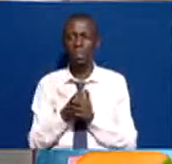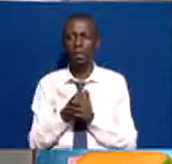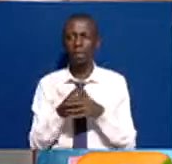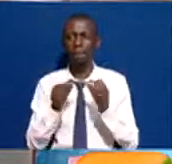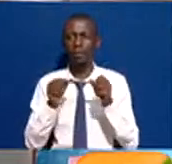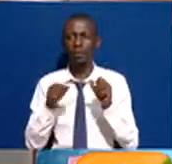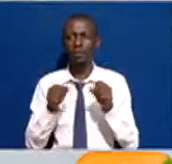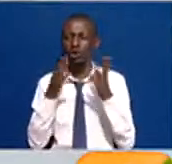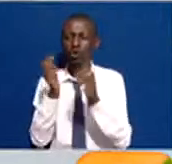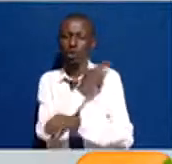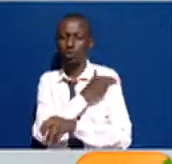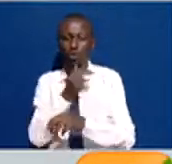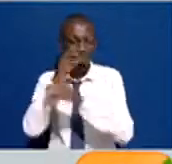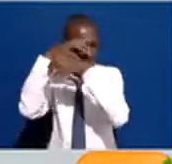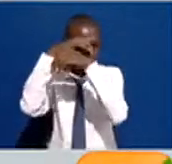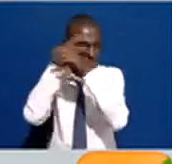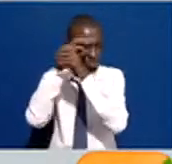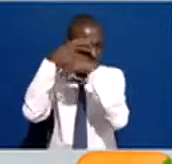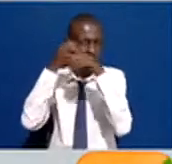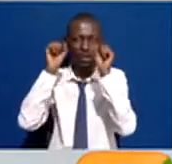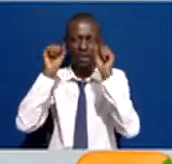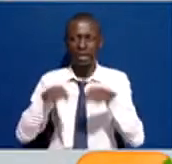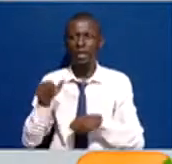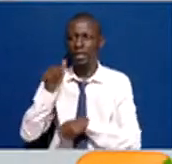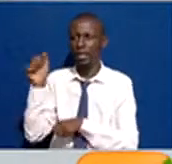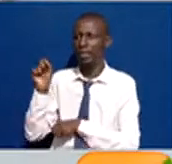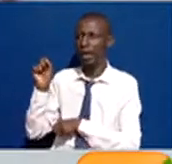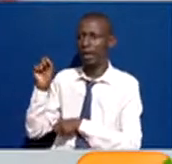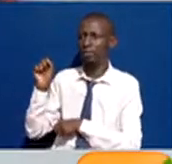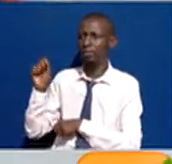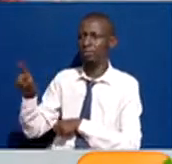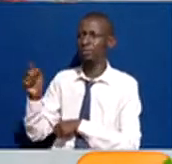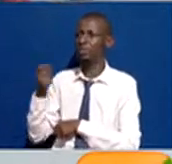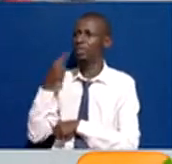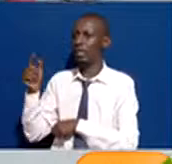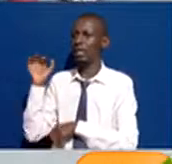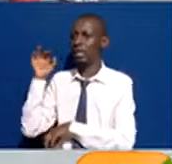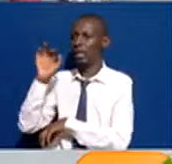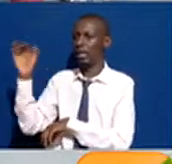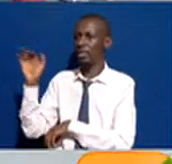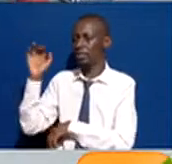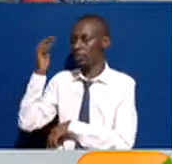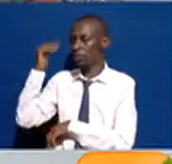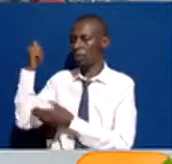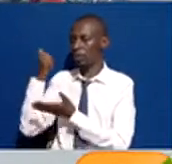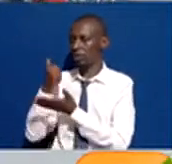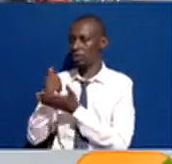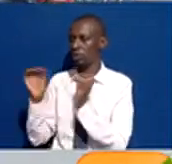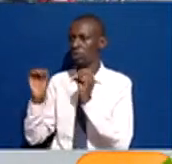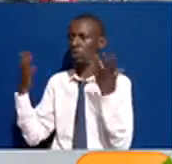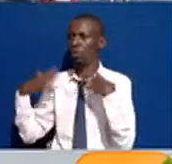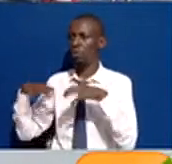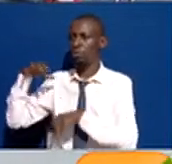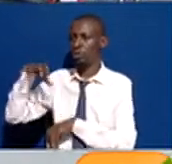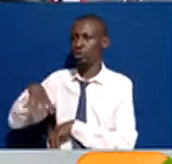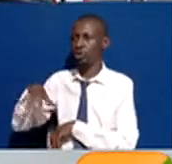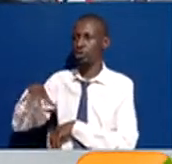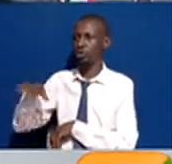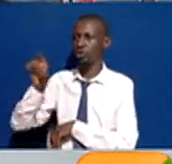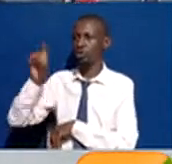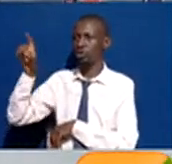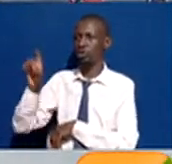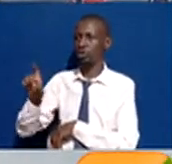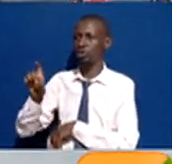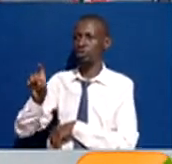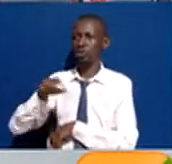it won't get checked. Right. Right. Someone texted me and said, ask the general, why don't you recruit short people?